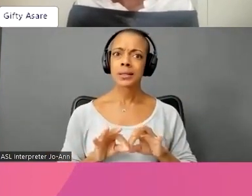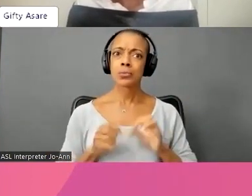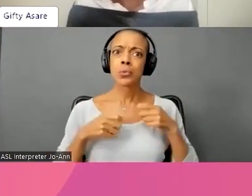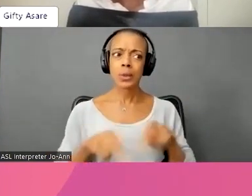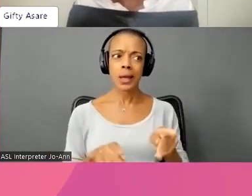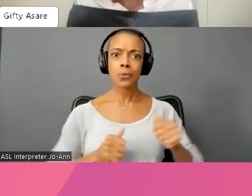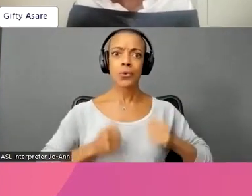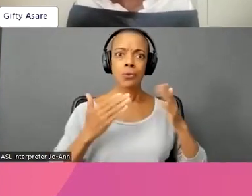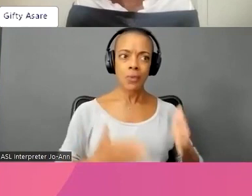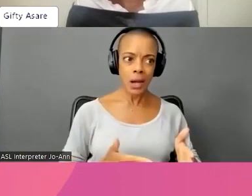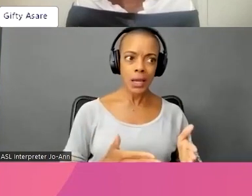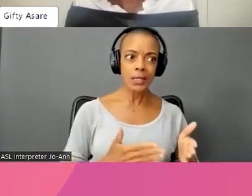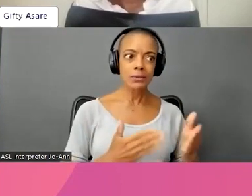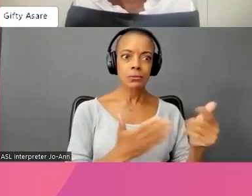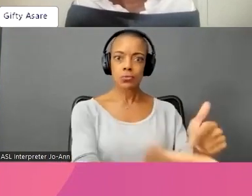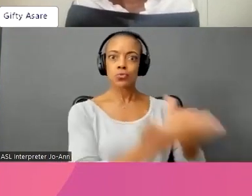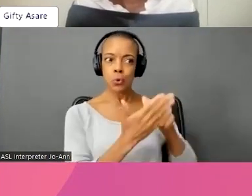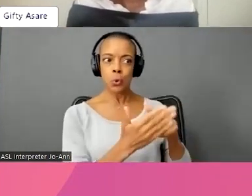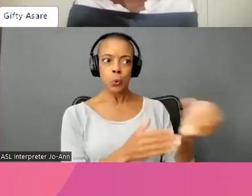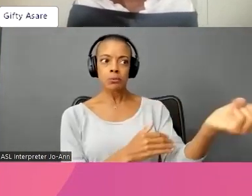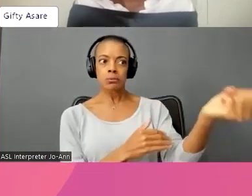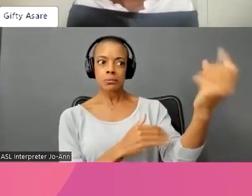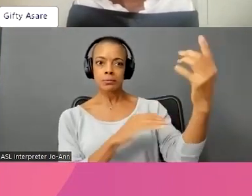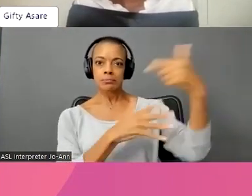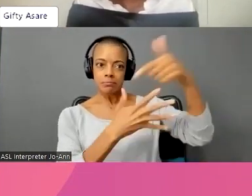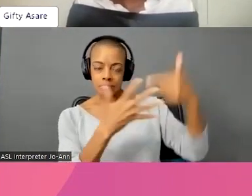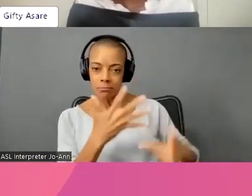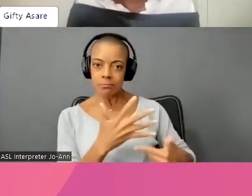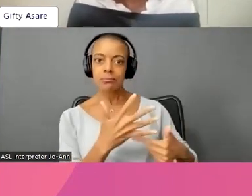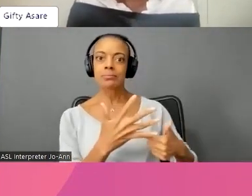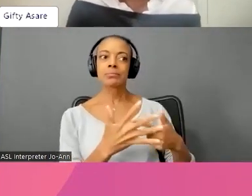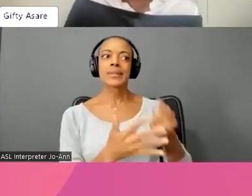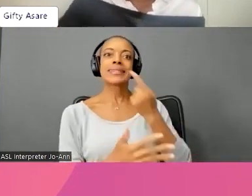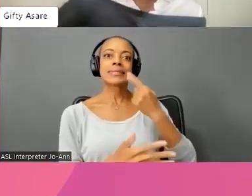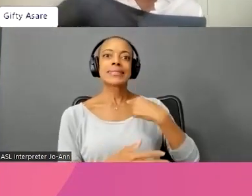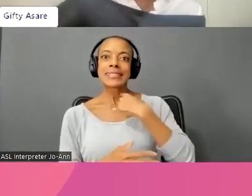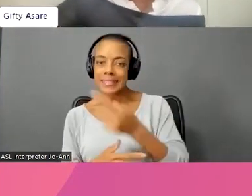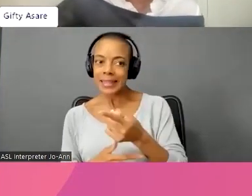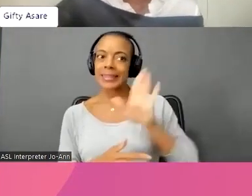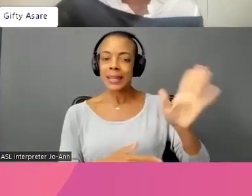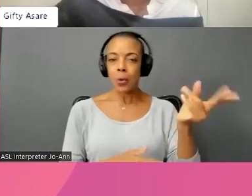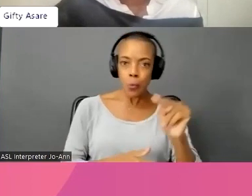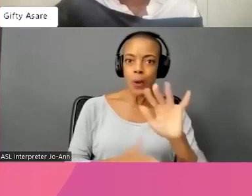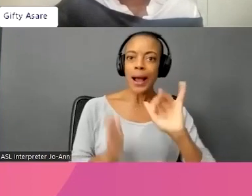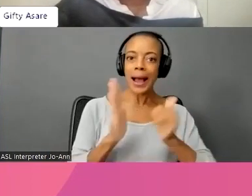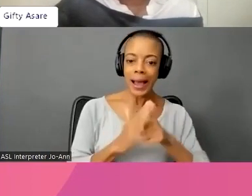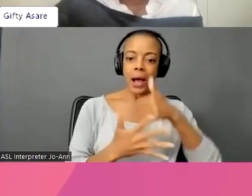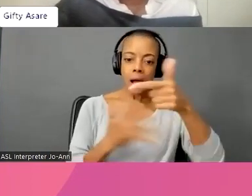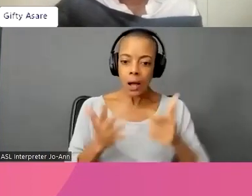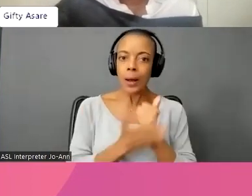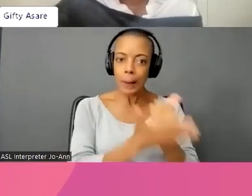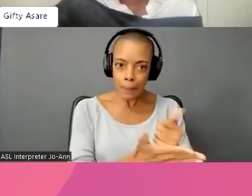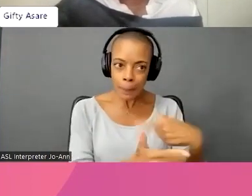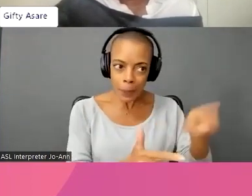survivors to inform how best they can be served, how best they can be cared for, and naturally how best they can be